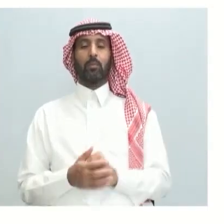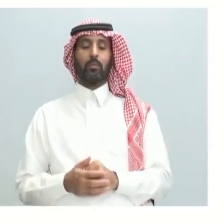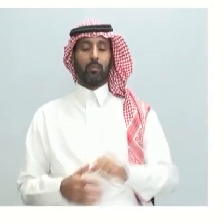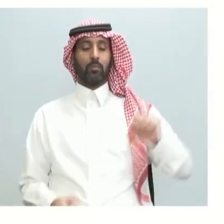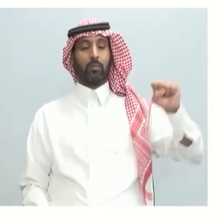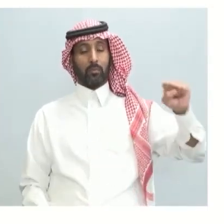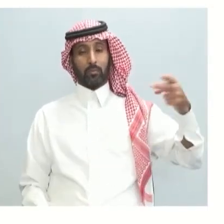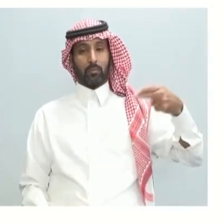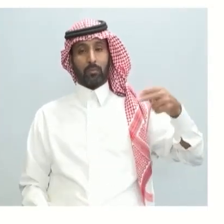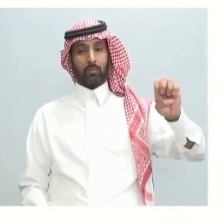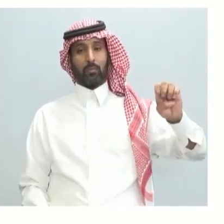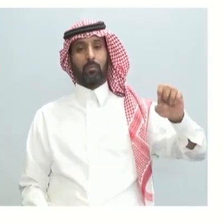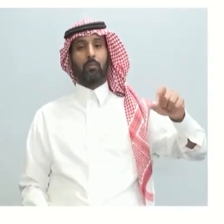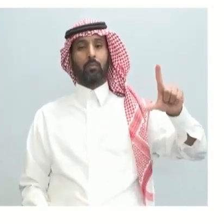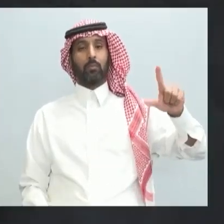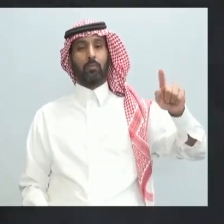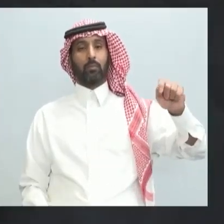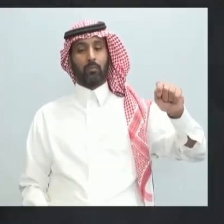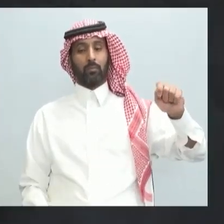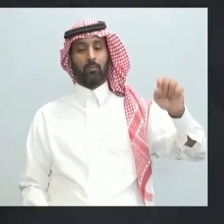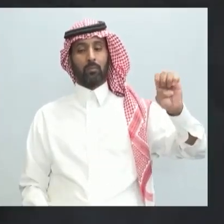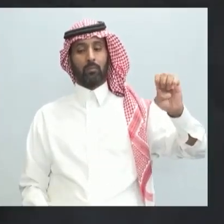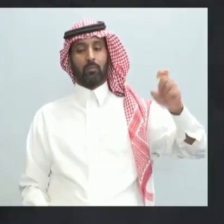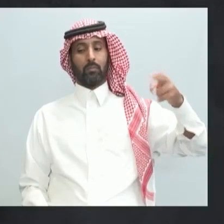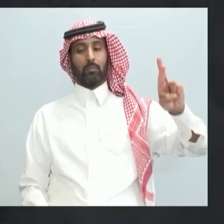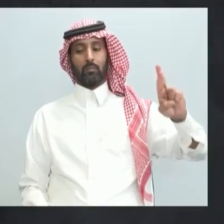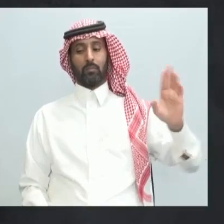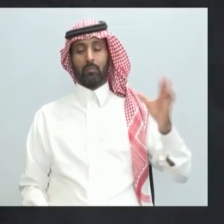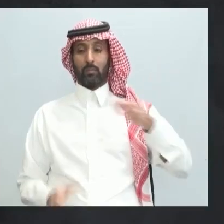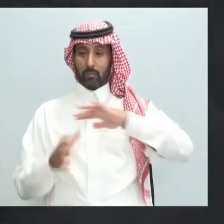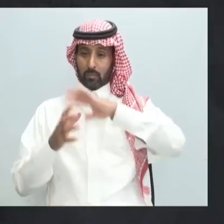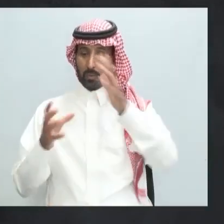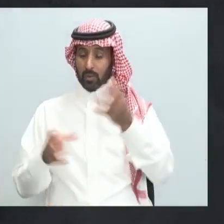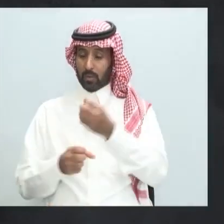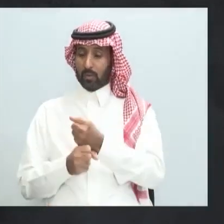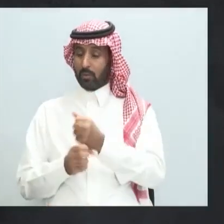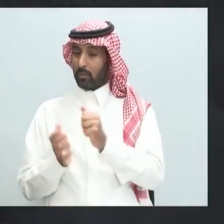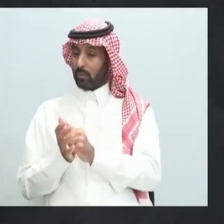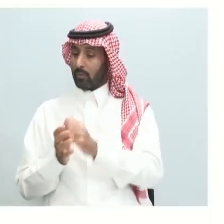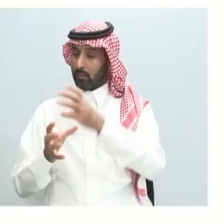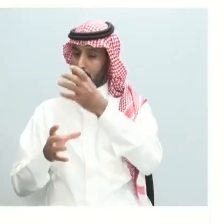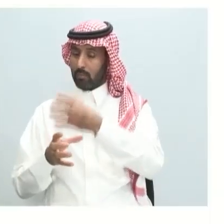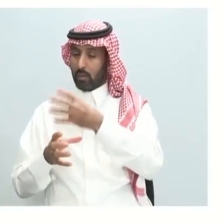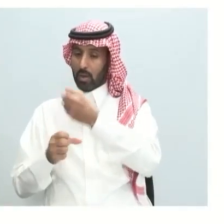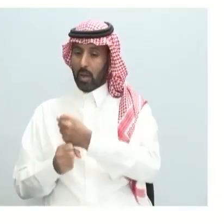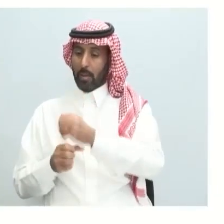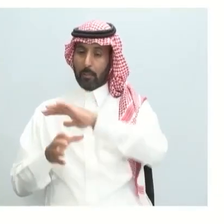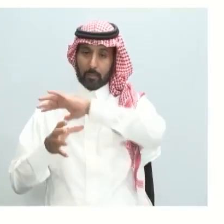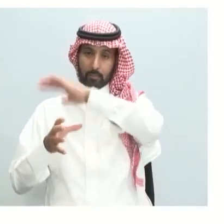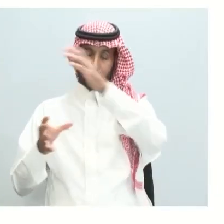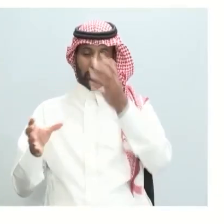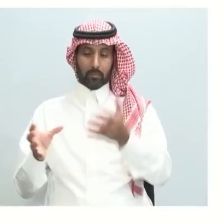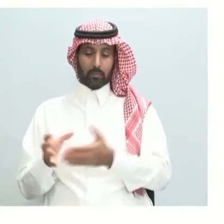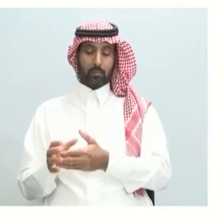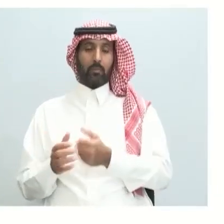S-H-E-L-T-R, so shelter. Like our houses shelter us from the wind, rain, and so on.